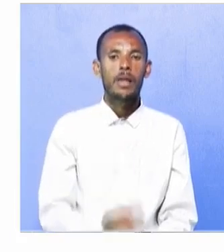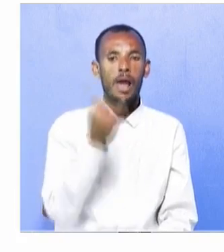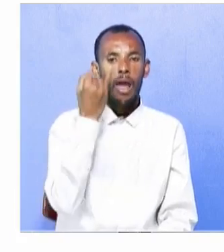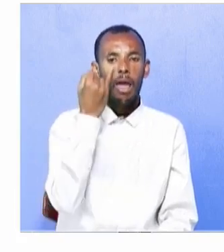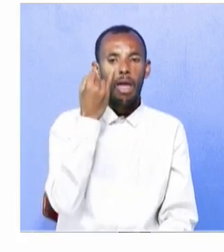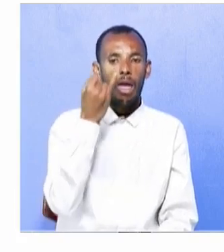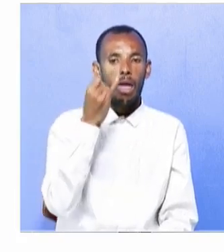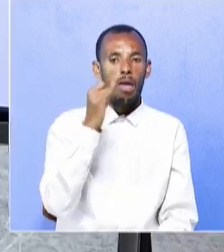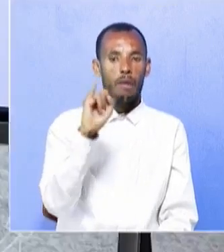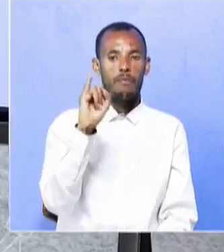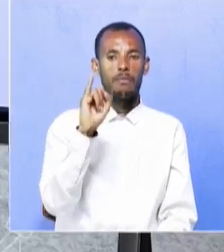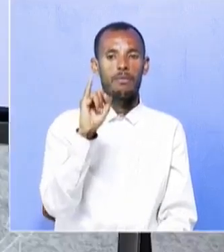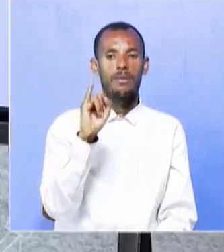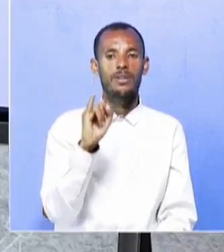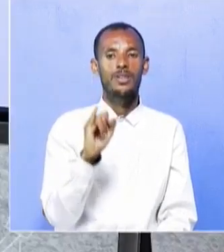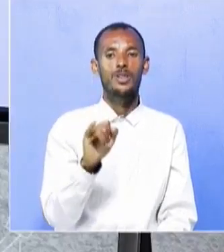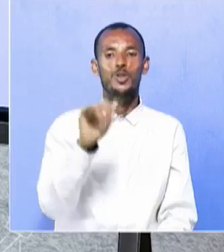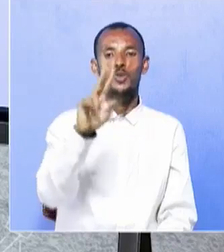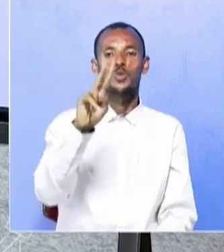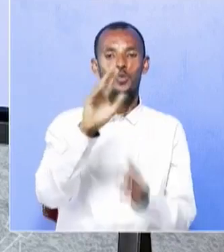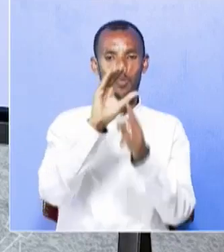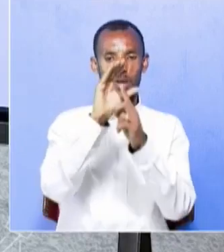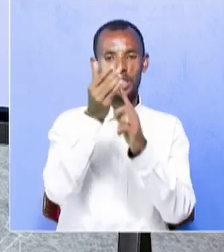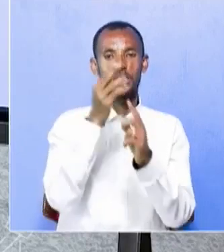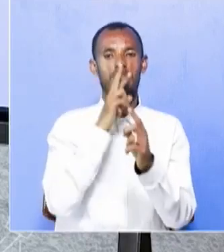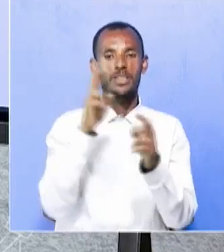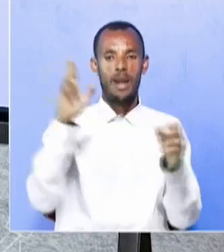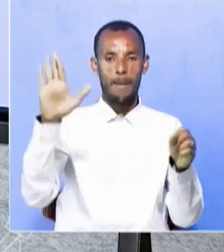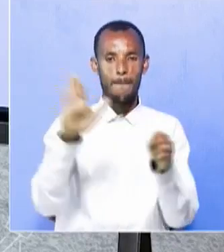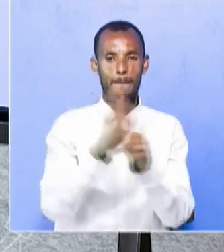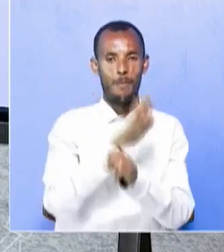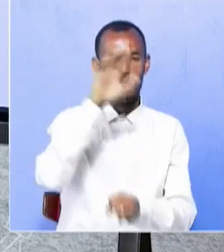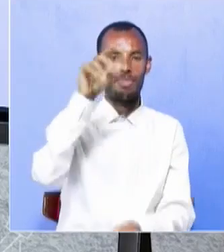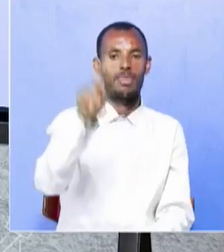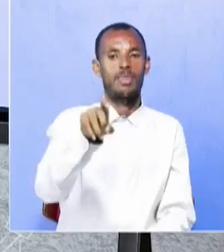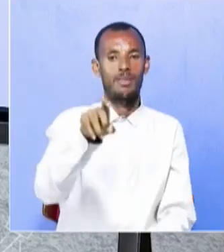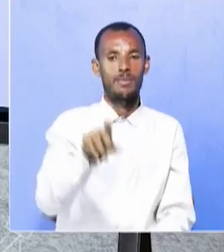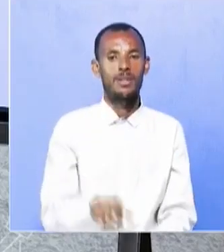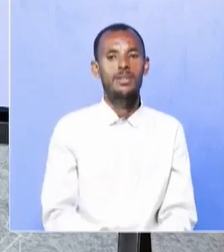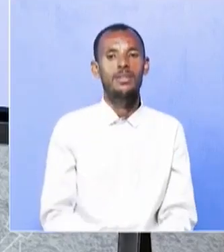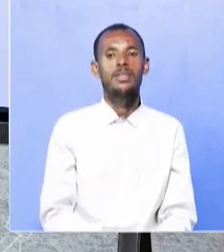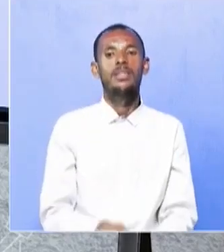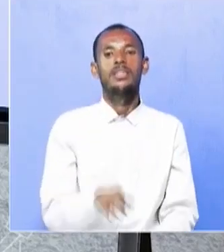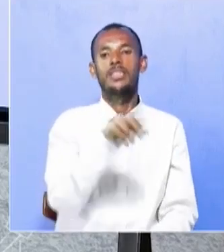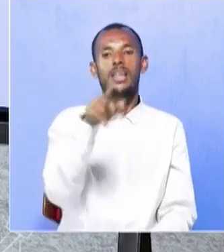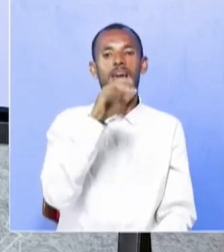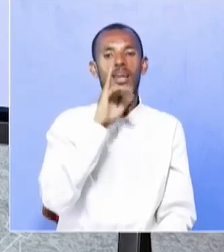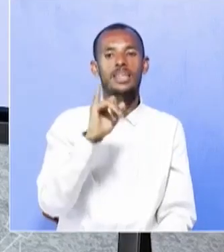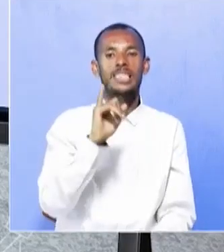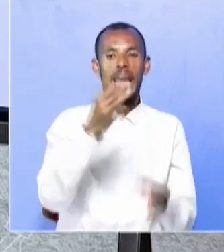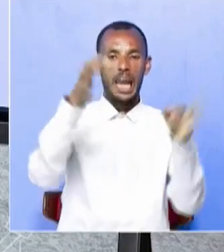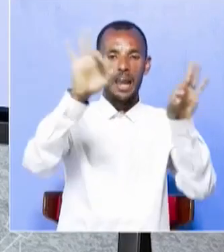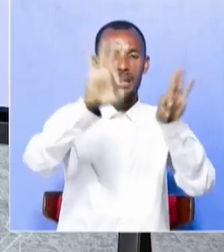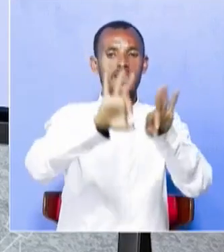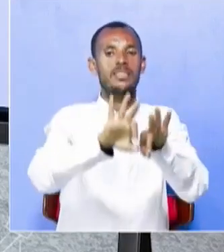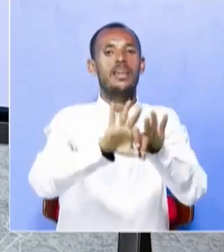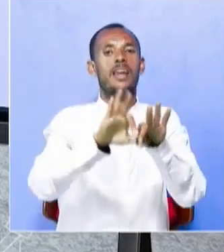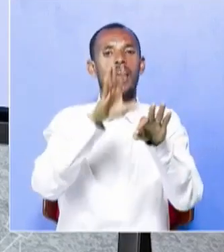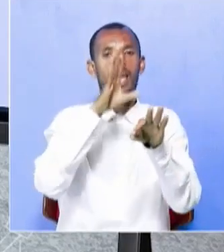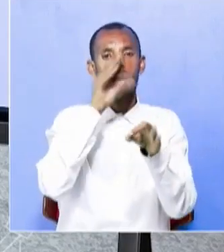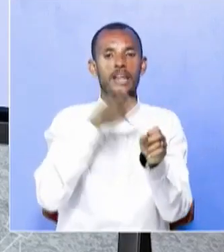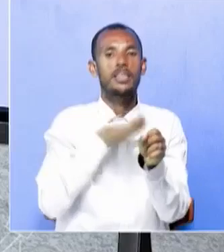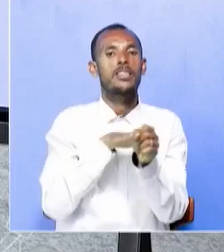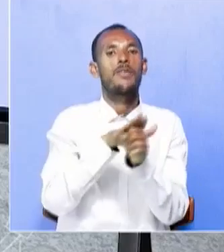if two conditions are satisfied. Okay, there is a necessary and